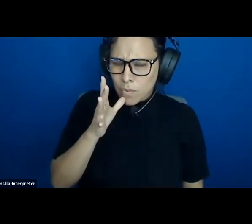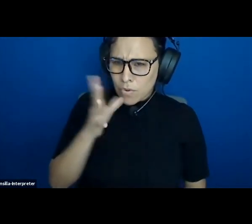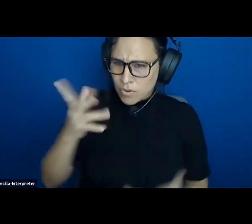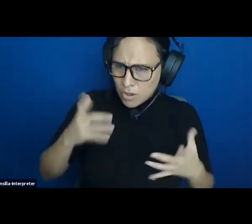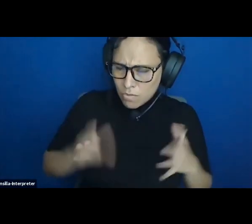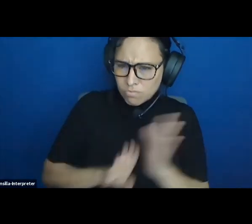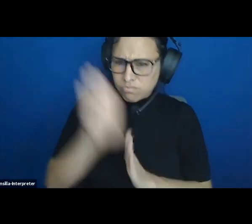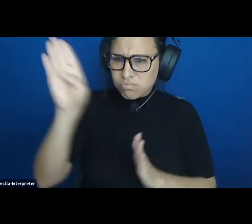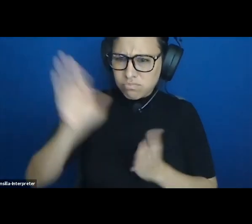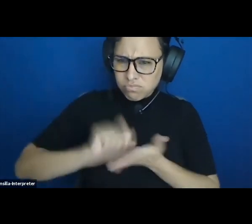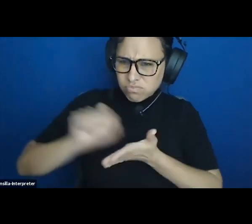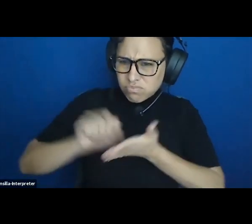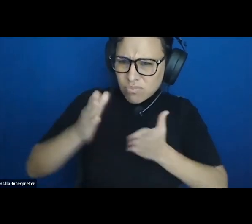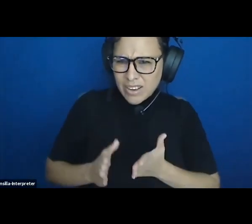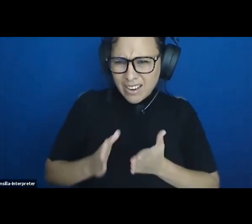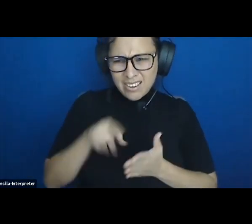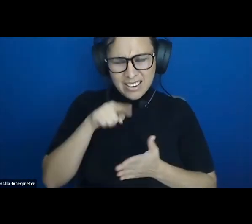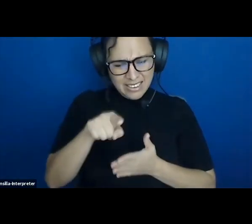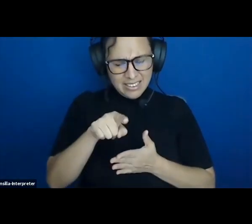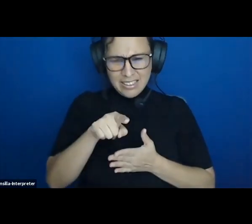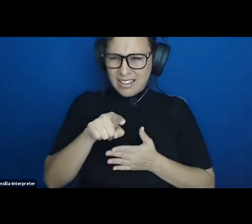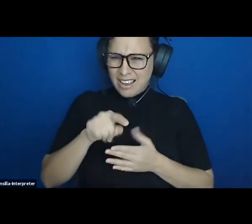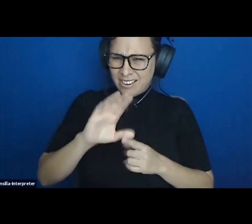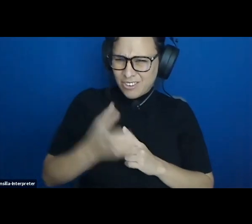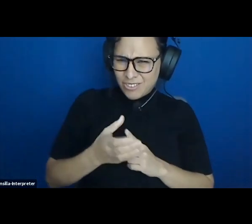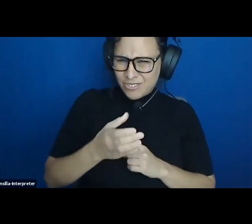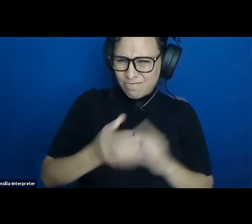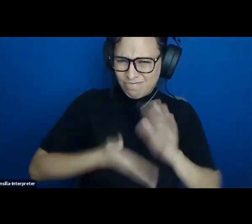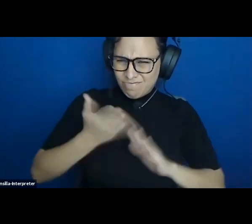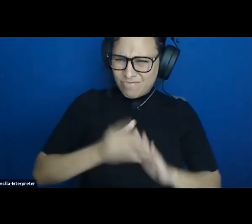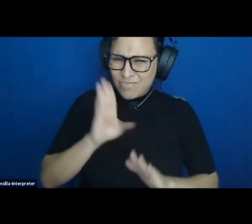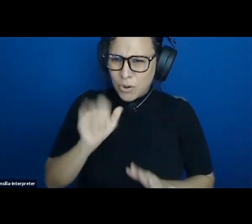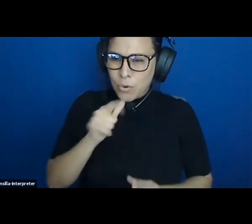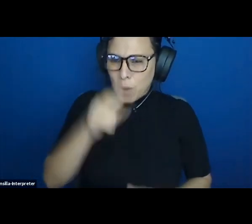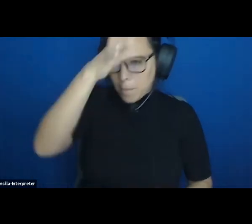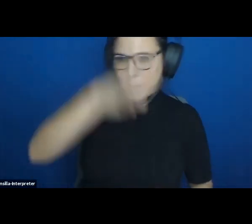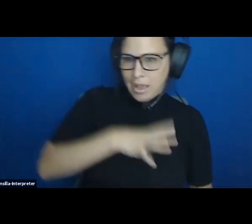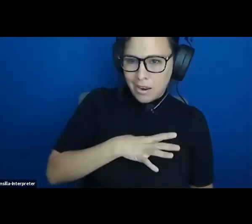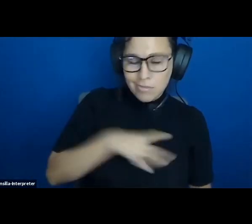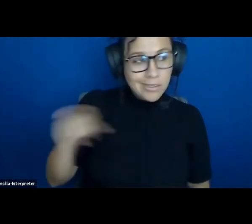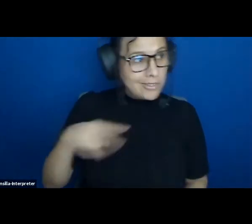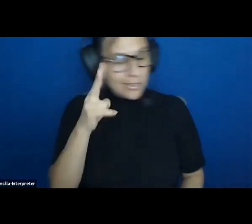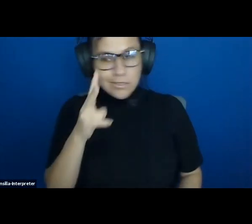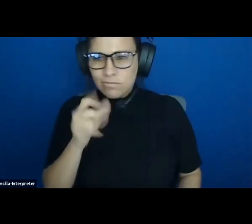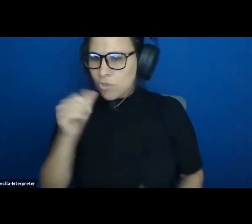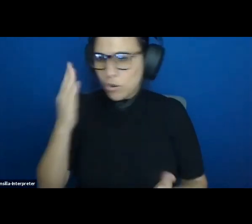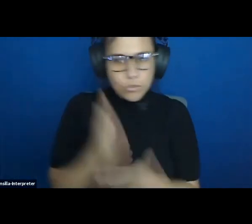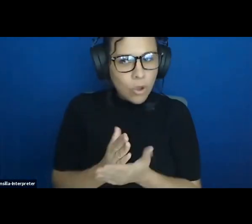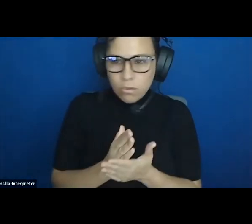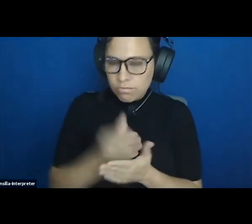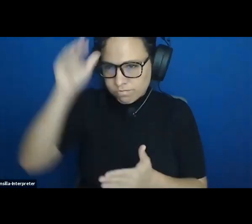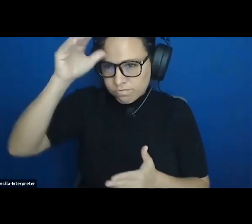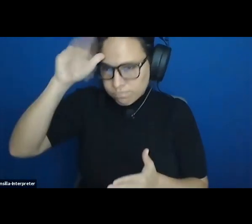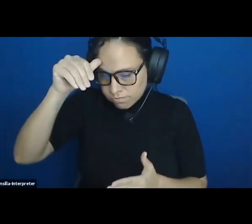a male-dominated culture. This did not stop her. Her enthusiasm and ambition resulted in a unique